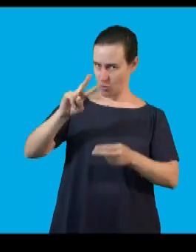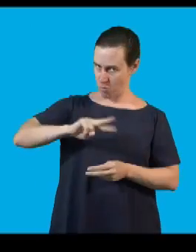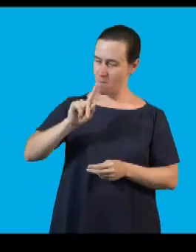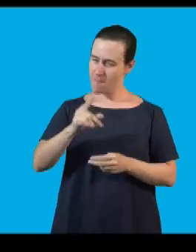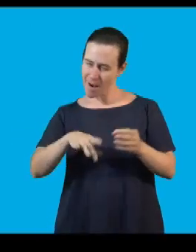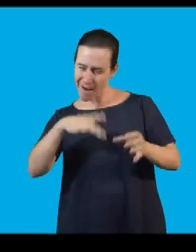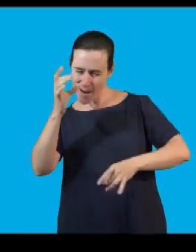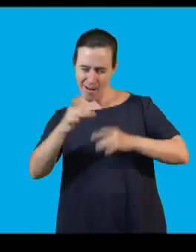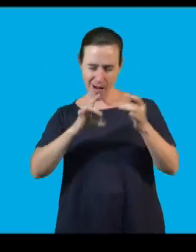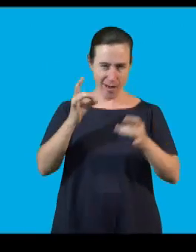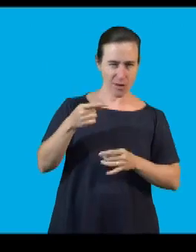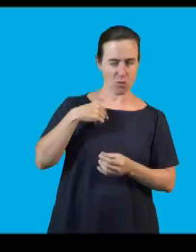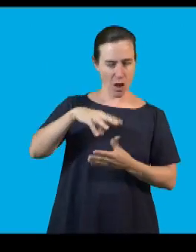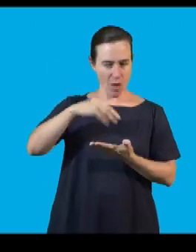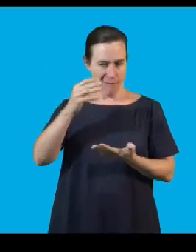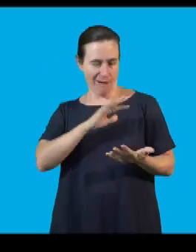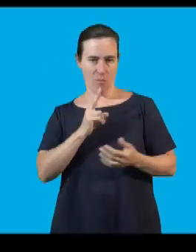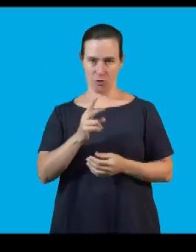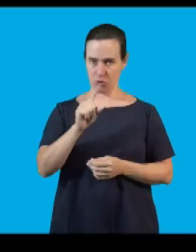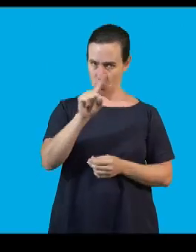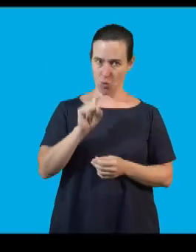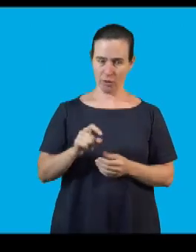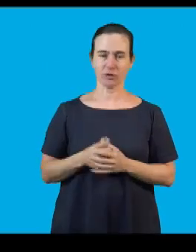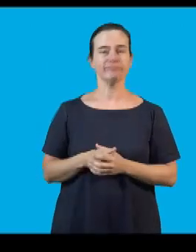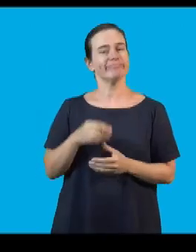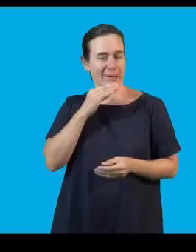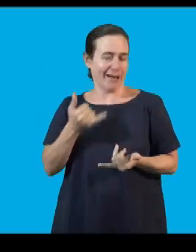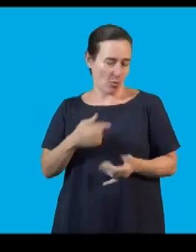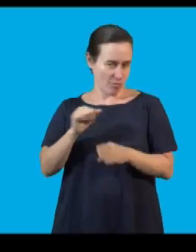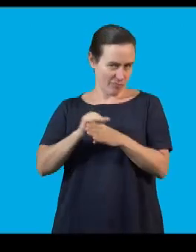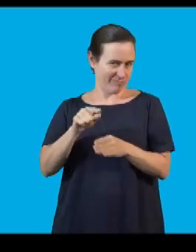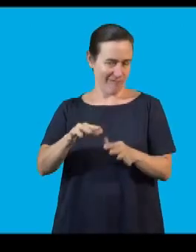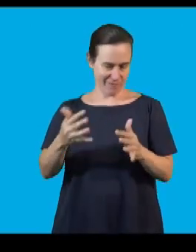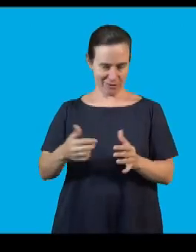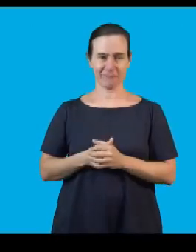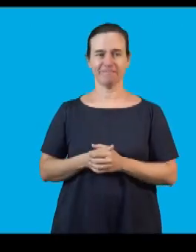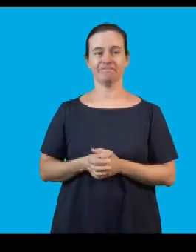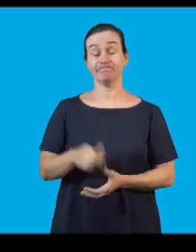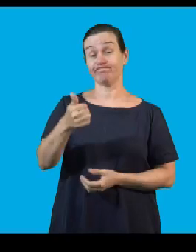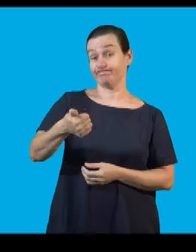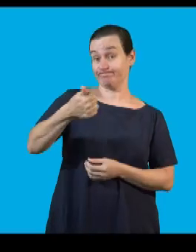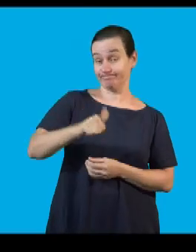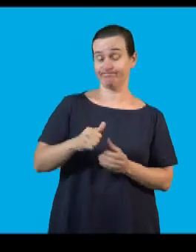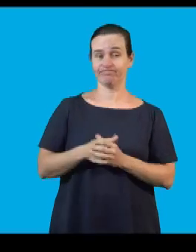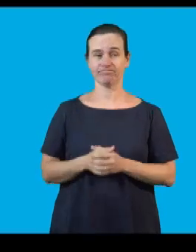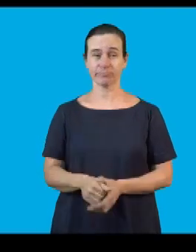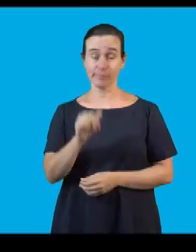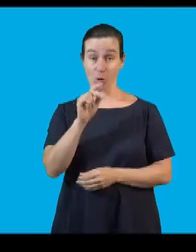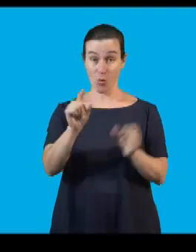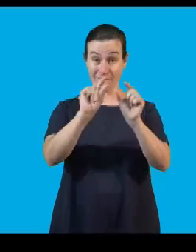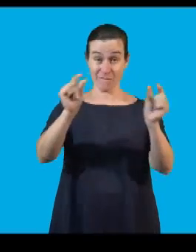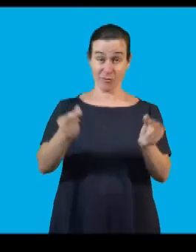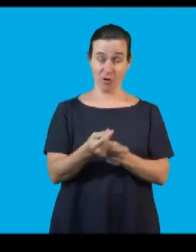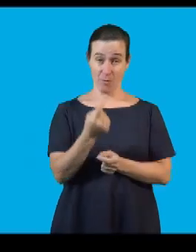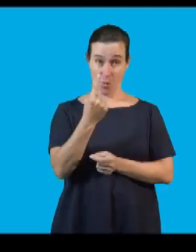cues and then learning to respond to questions. So there you've got 1 under the belt already. Let's move on. Refer